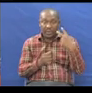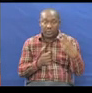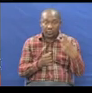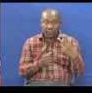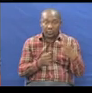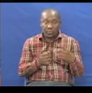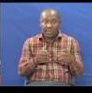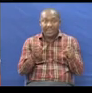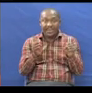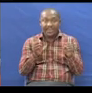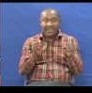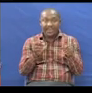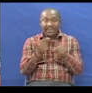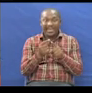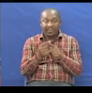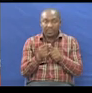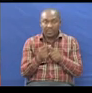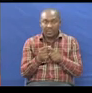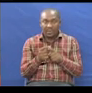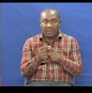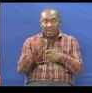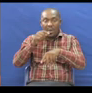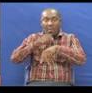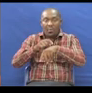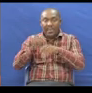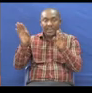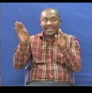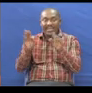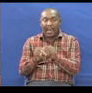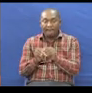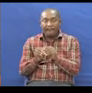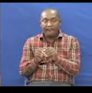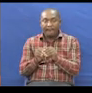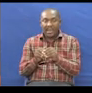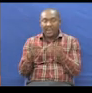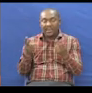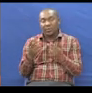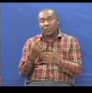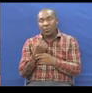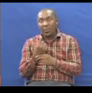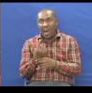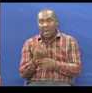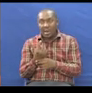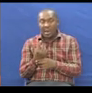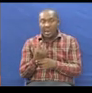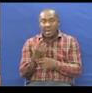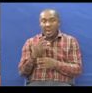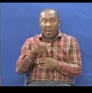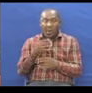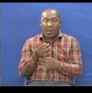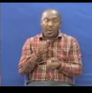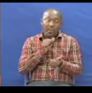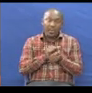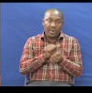whose sum should be equal to the coefficient of the middle term, that is 1, and whose